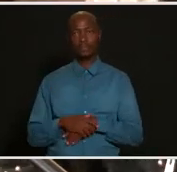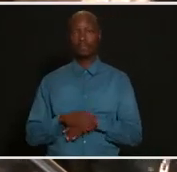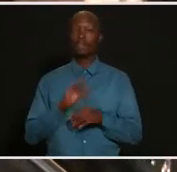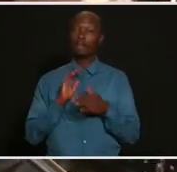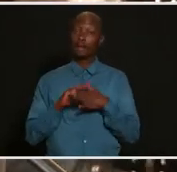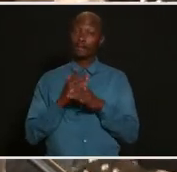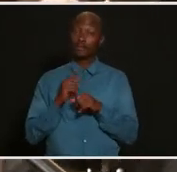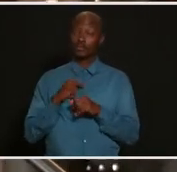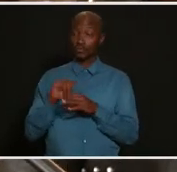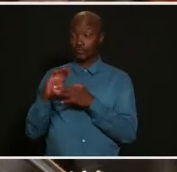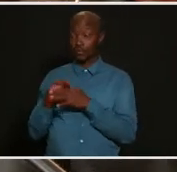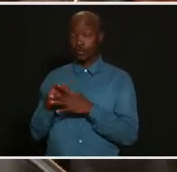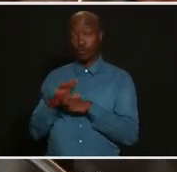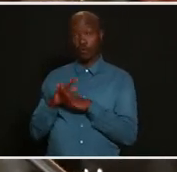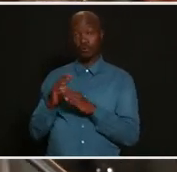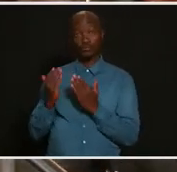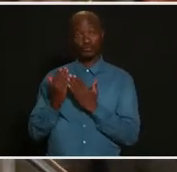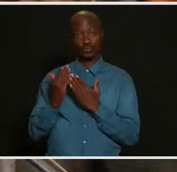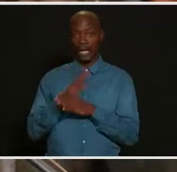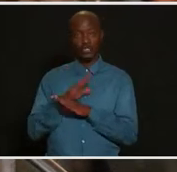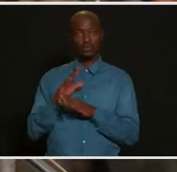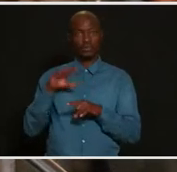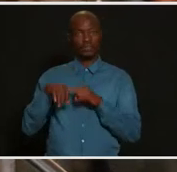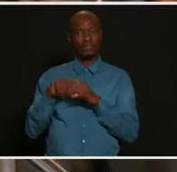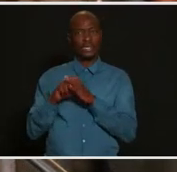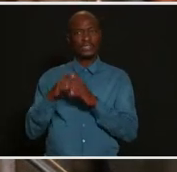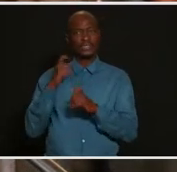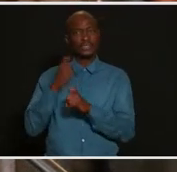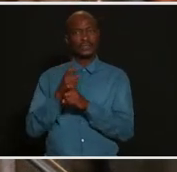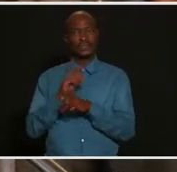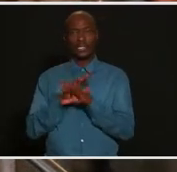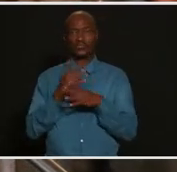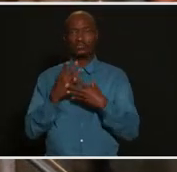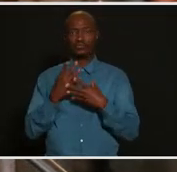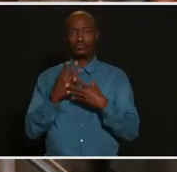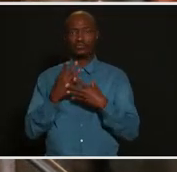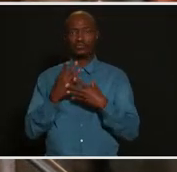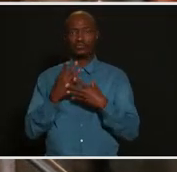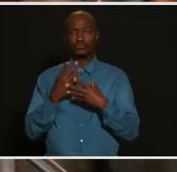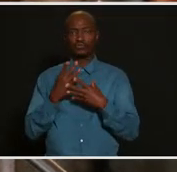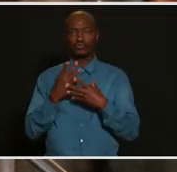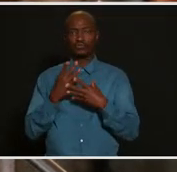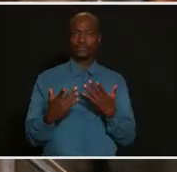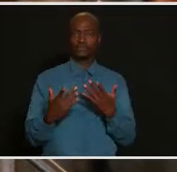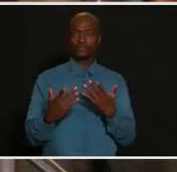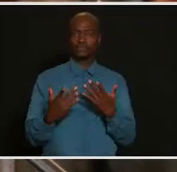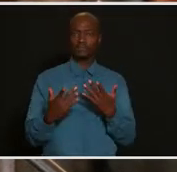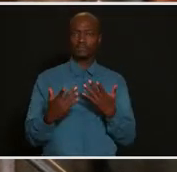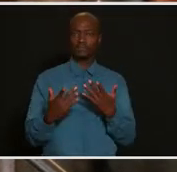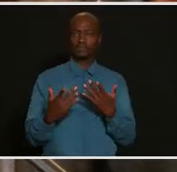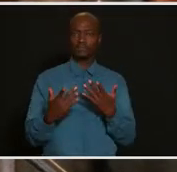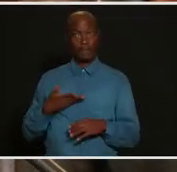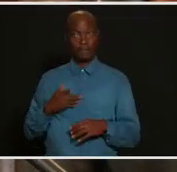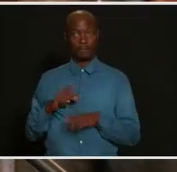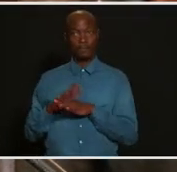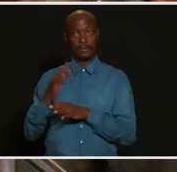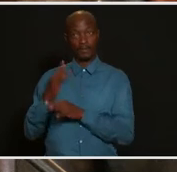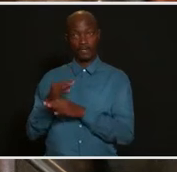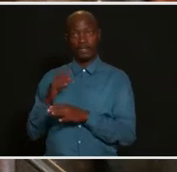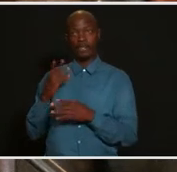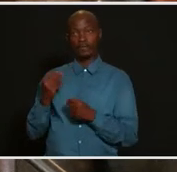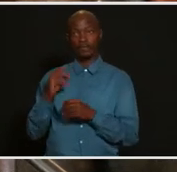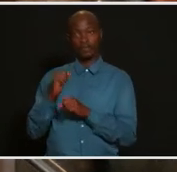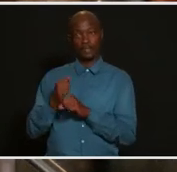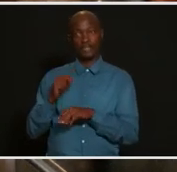homeschooling I do not find it difficult to have conversations with people that are more mature than me my mom and dad have made time for me